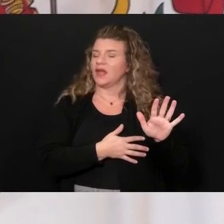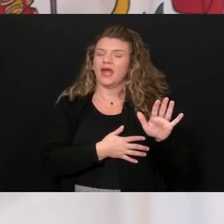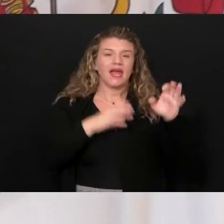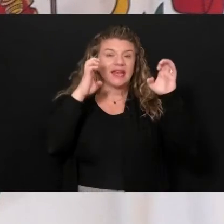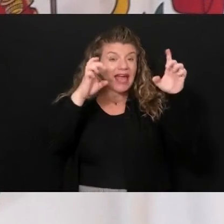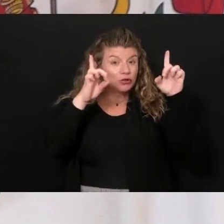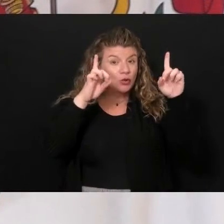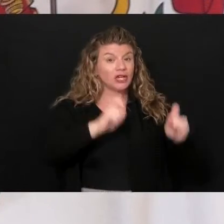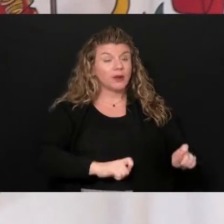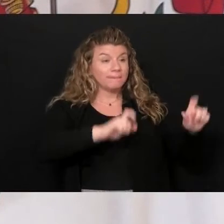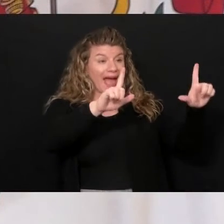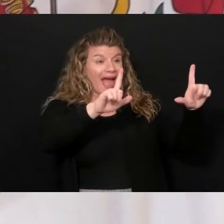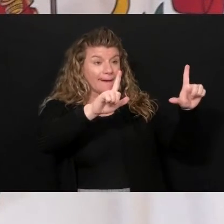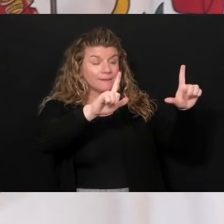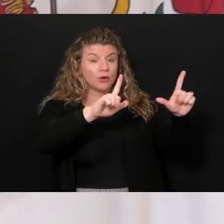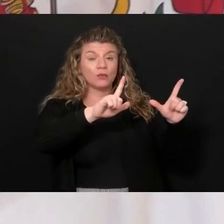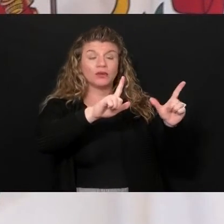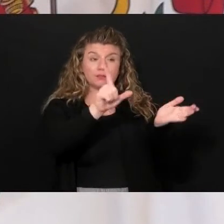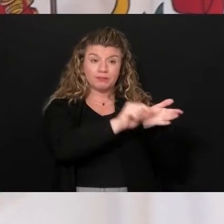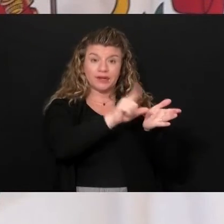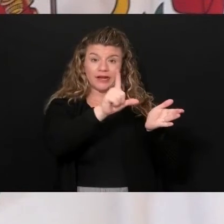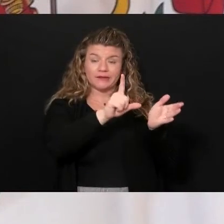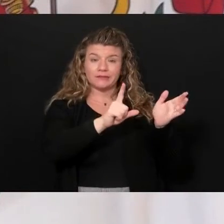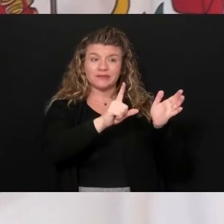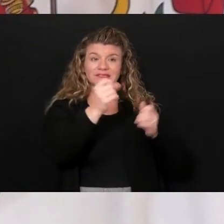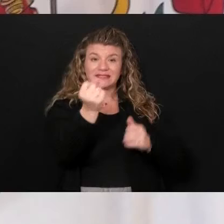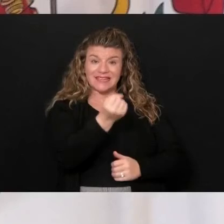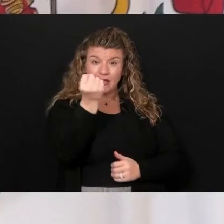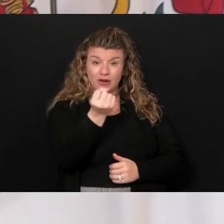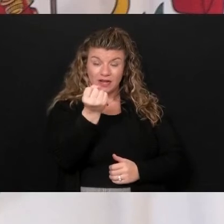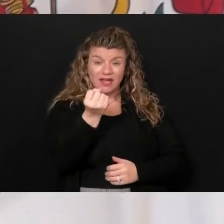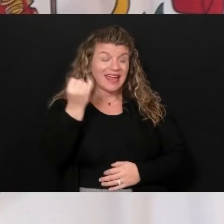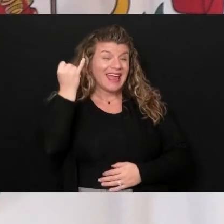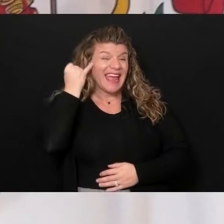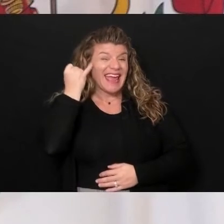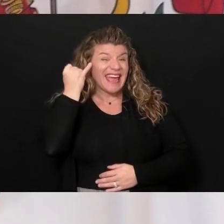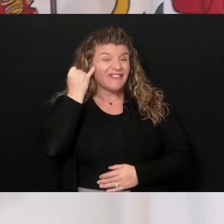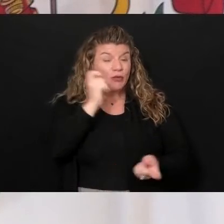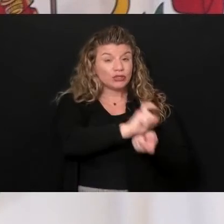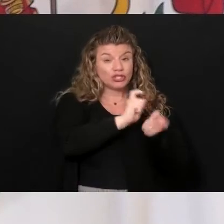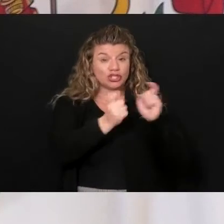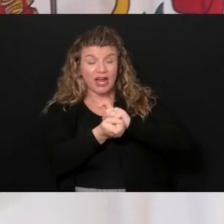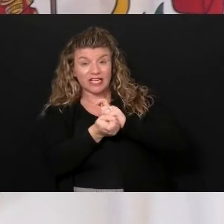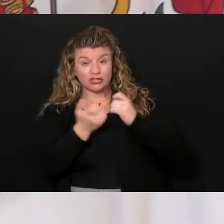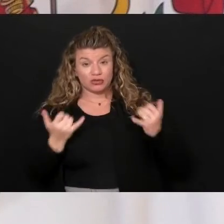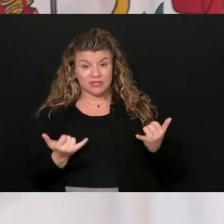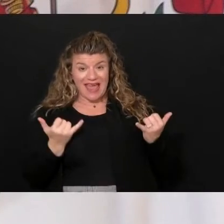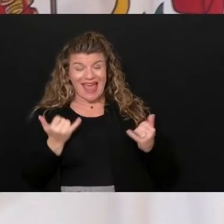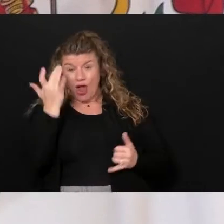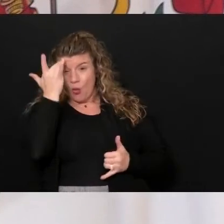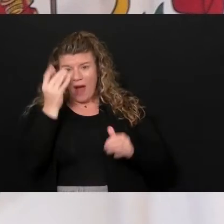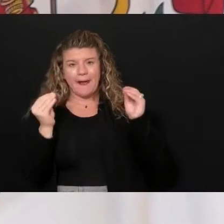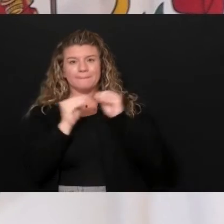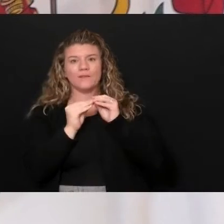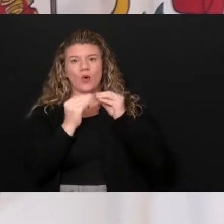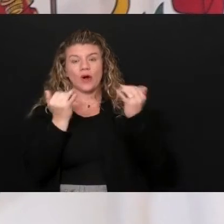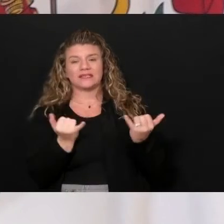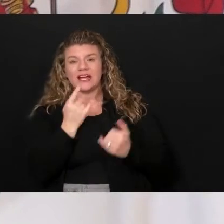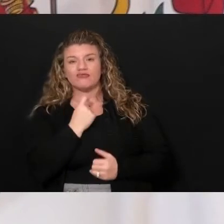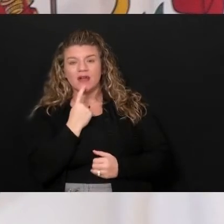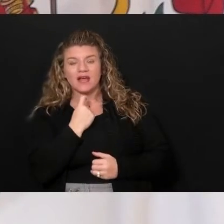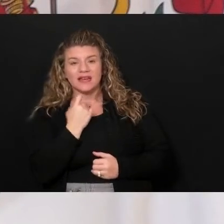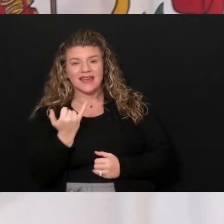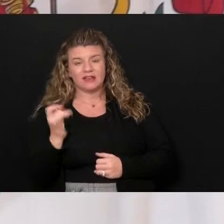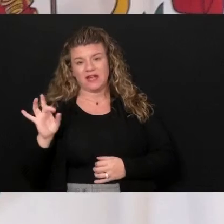education map was released Saturday. If it was updated today, because more counties turned red, there'd be 8